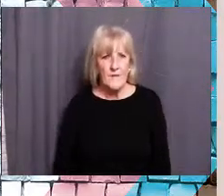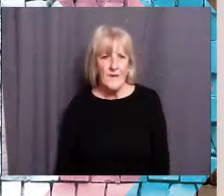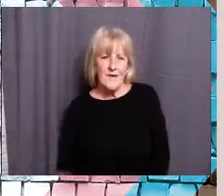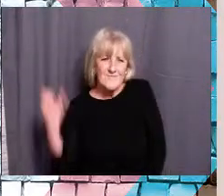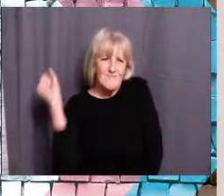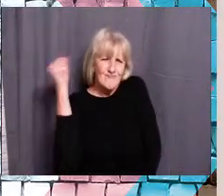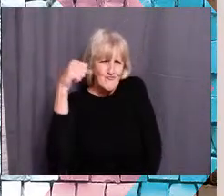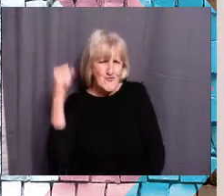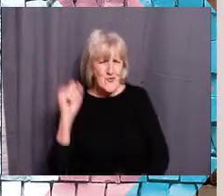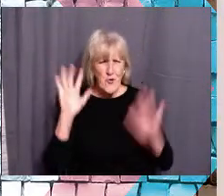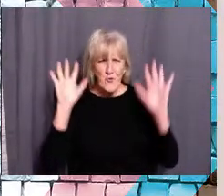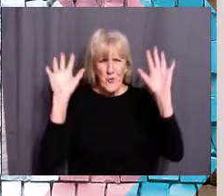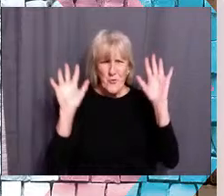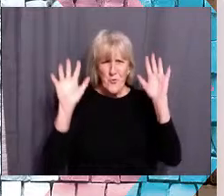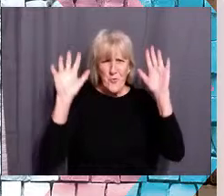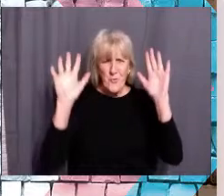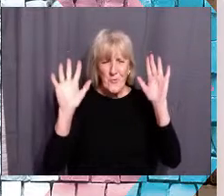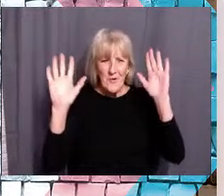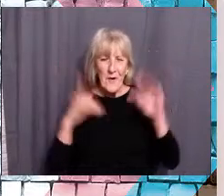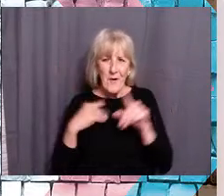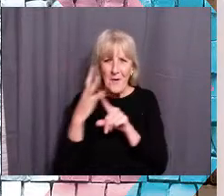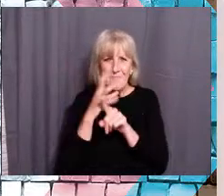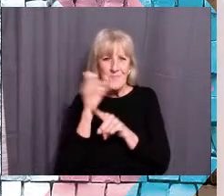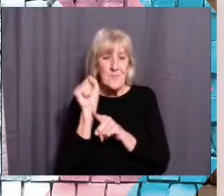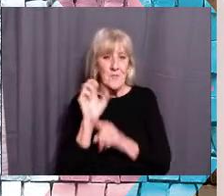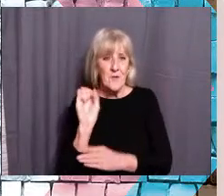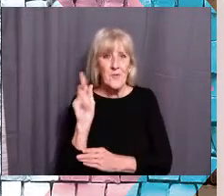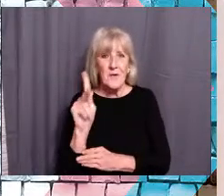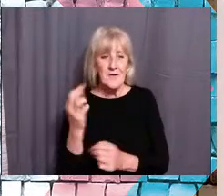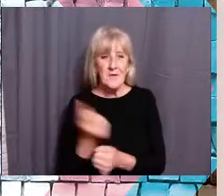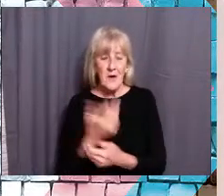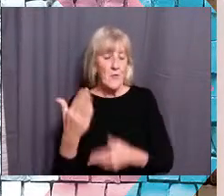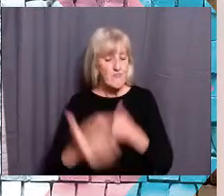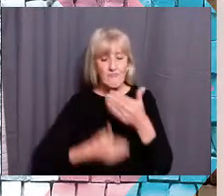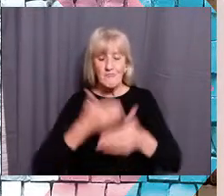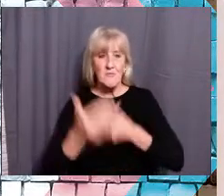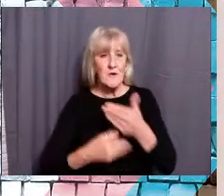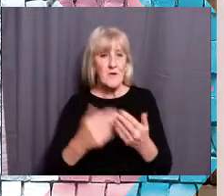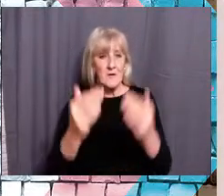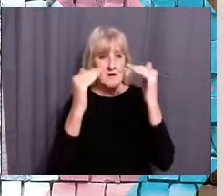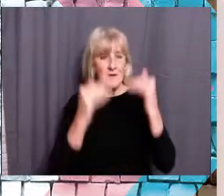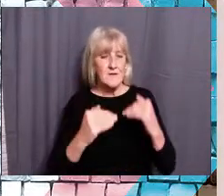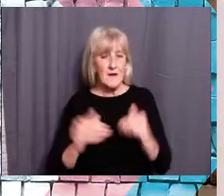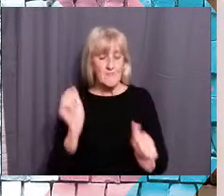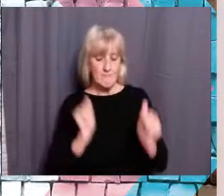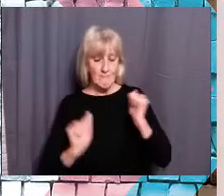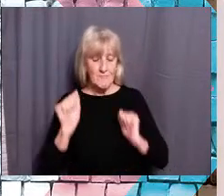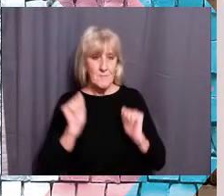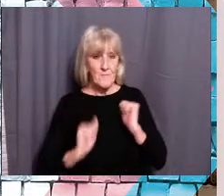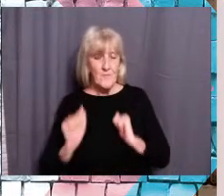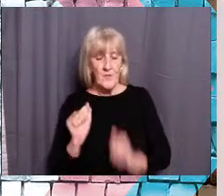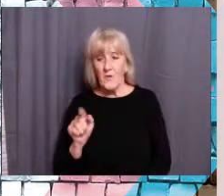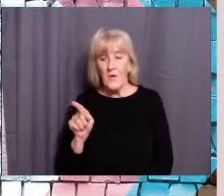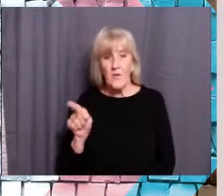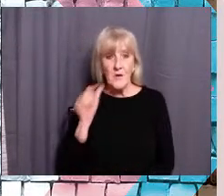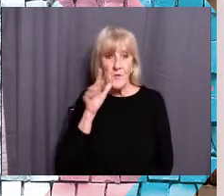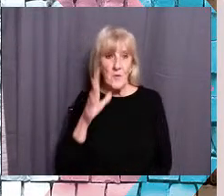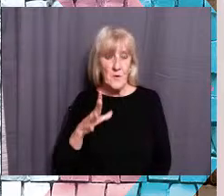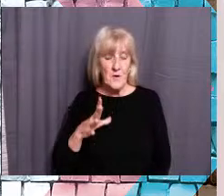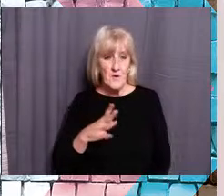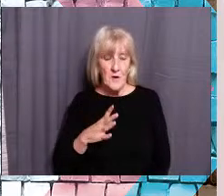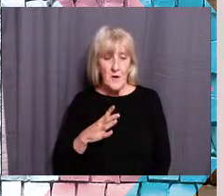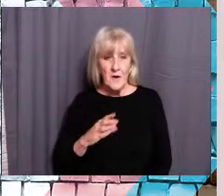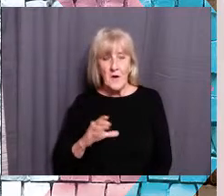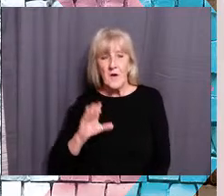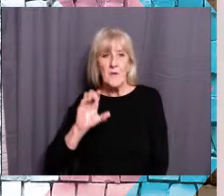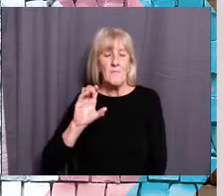Yeah, woo-hoo-hoo. That was awesome. Okay, everyone, we're going to move right along to your next entertainer. She is the host of Creature Feature.